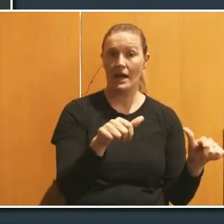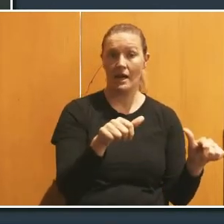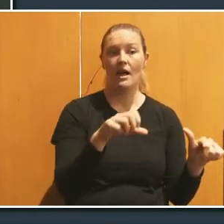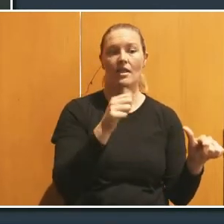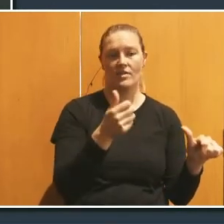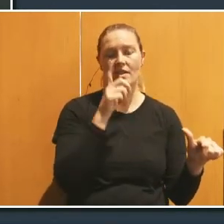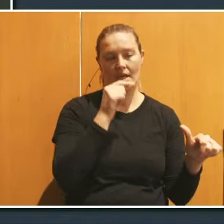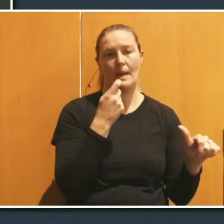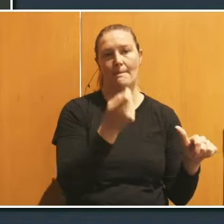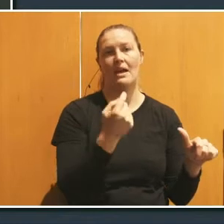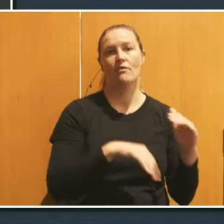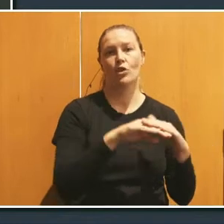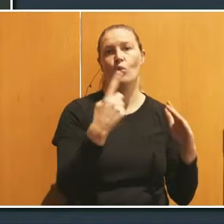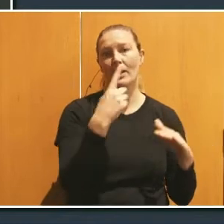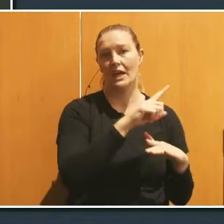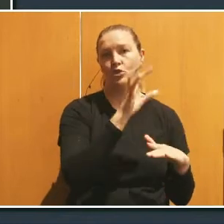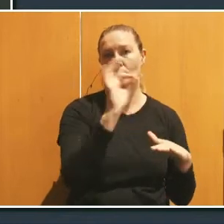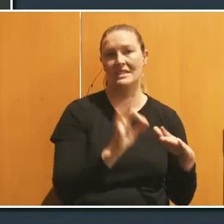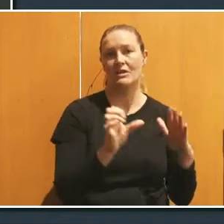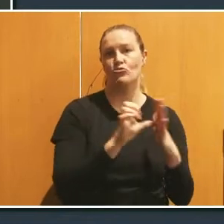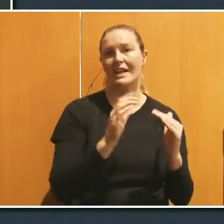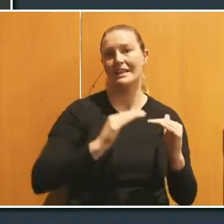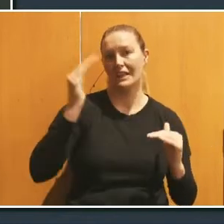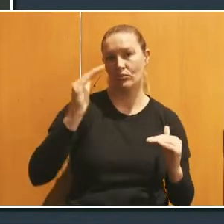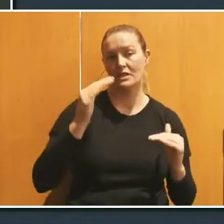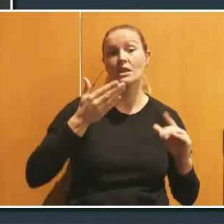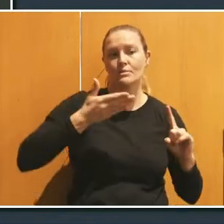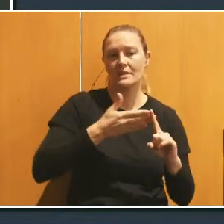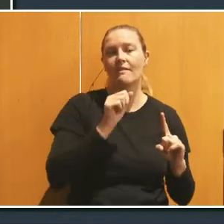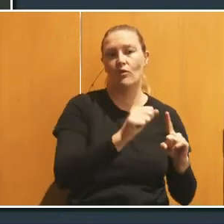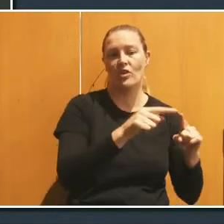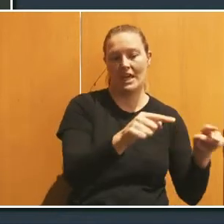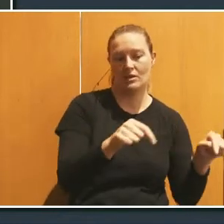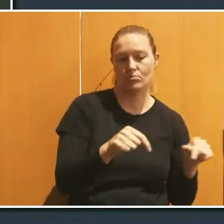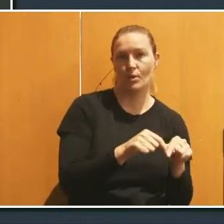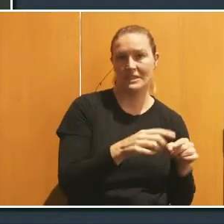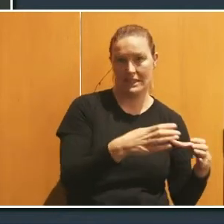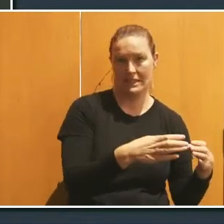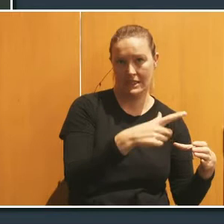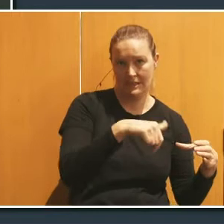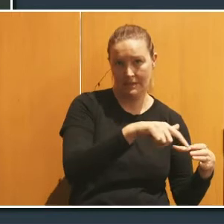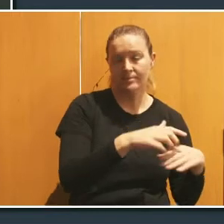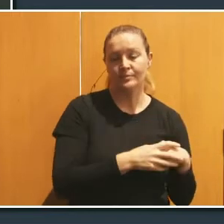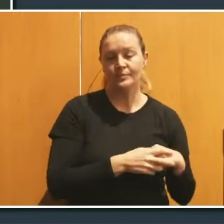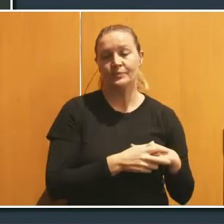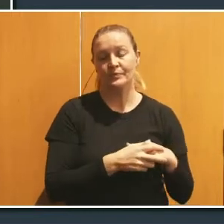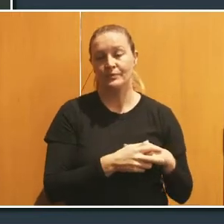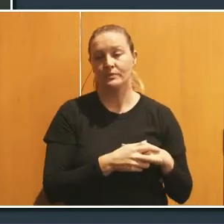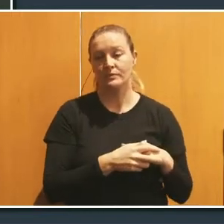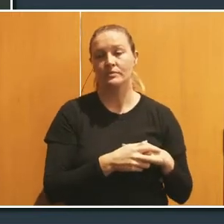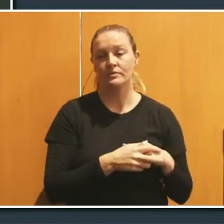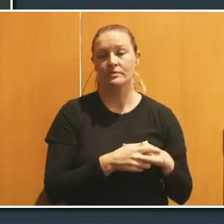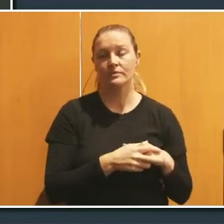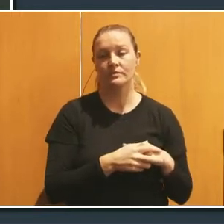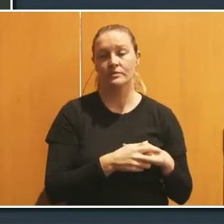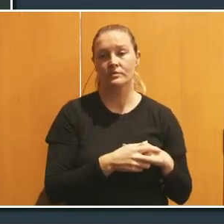full 100% rate increase on that specific title should then be in